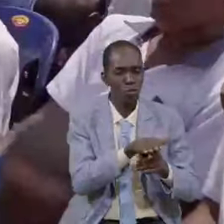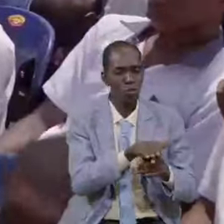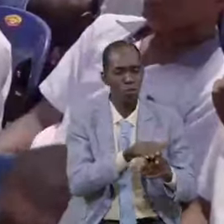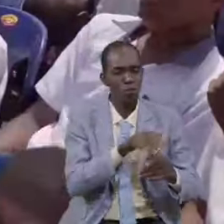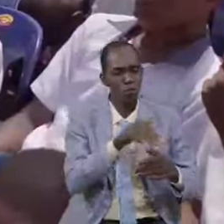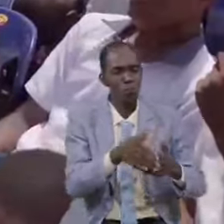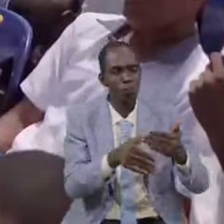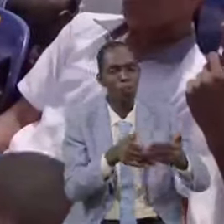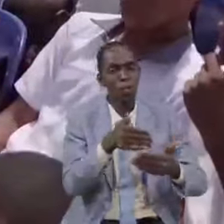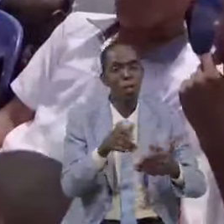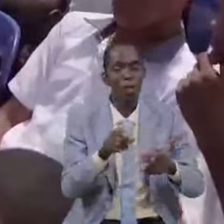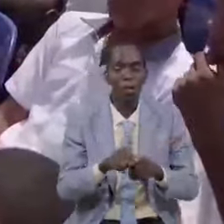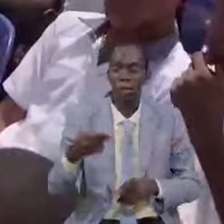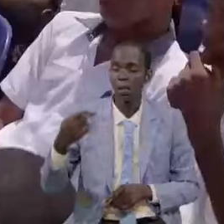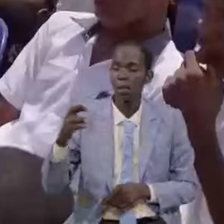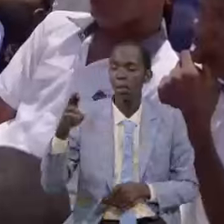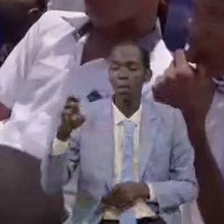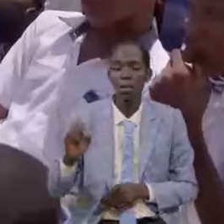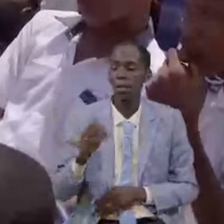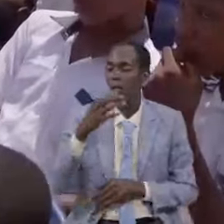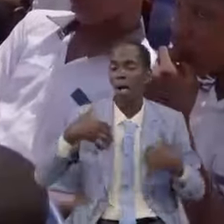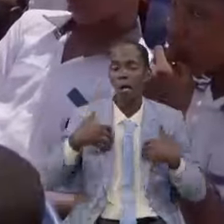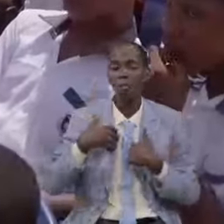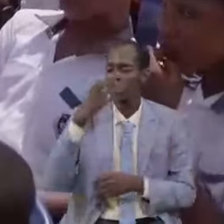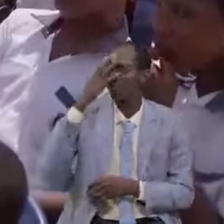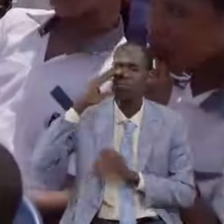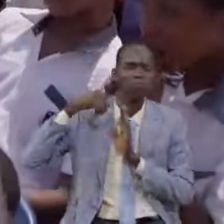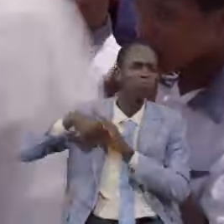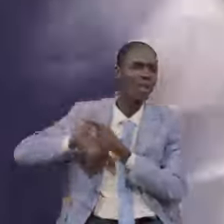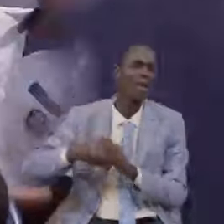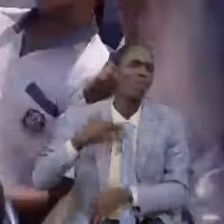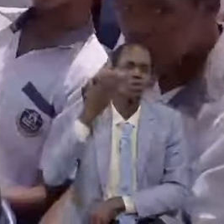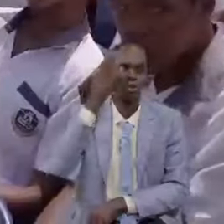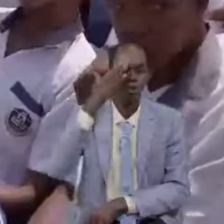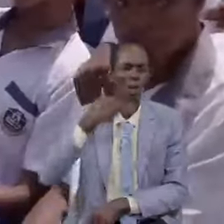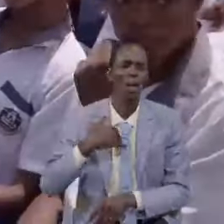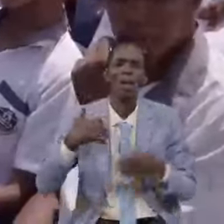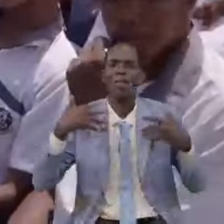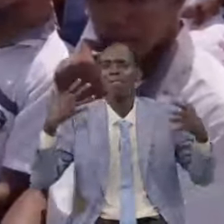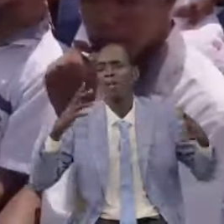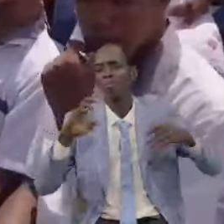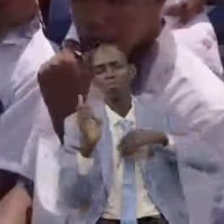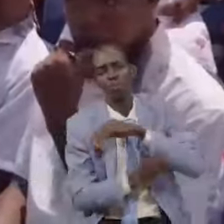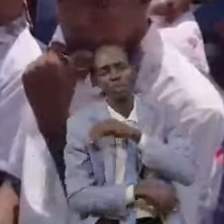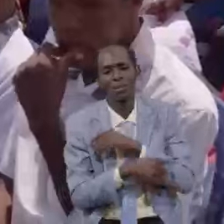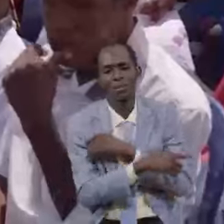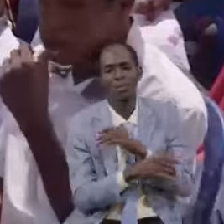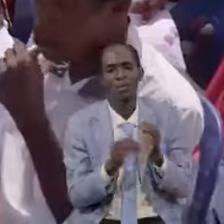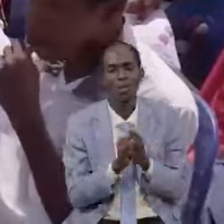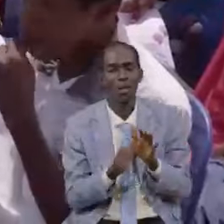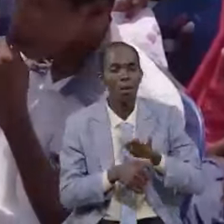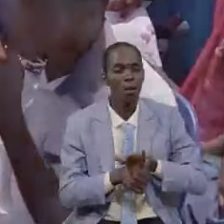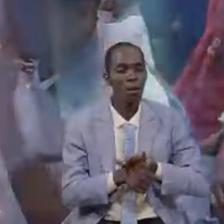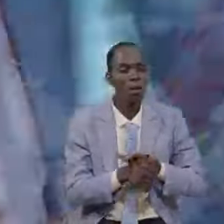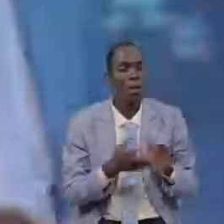sleeping, because he was so sure, "I'll make it before that tortoise get there," the tortoise got there